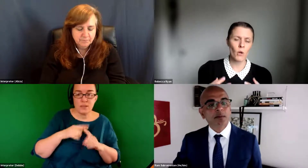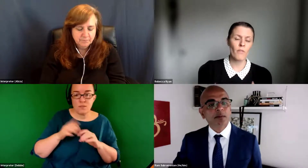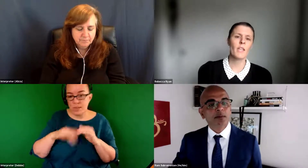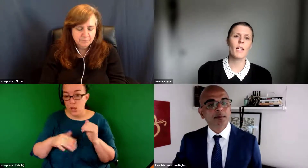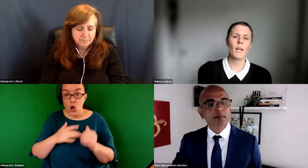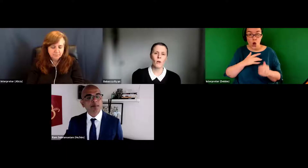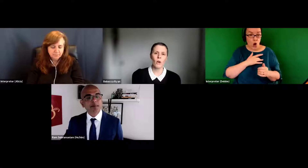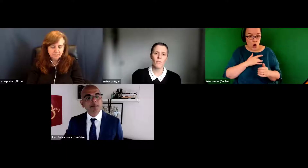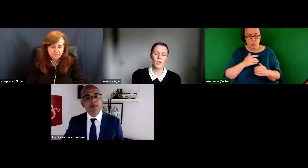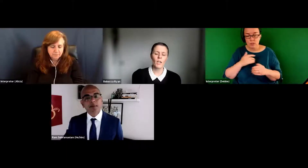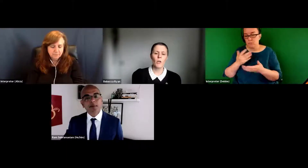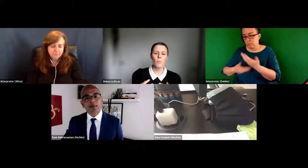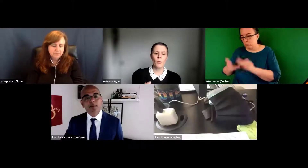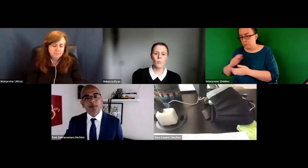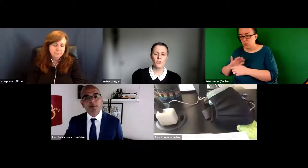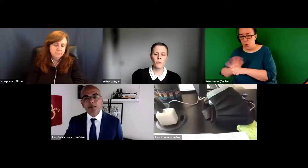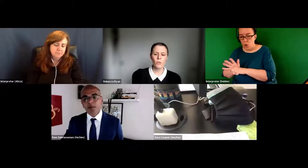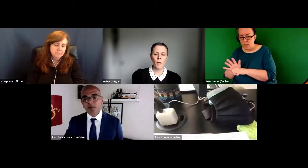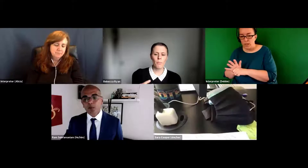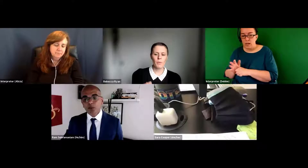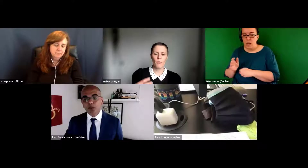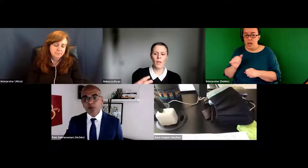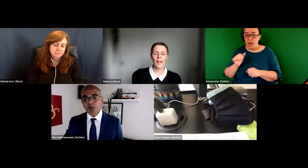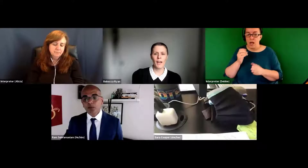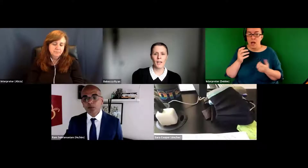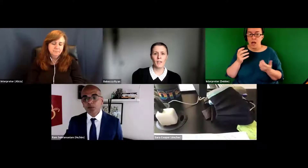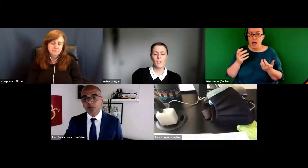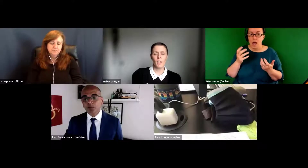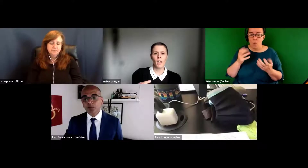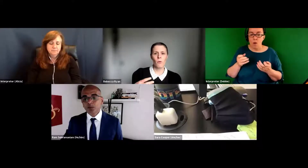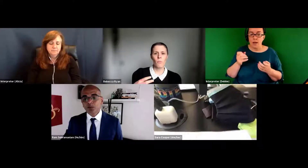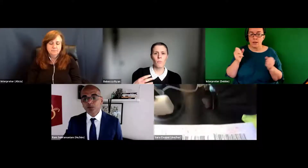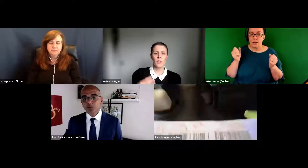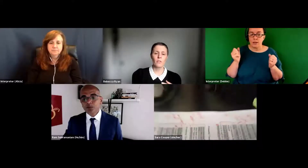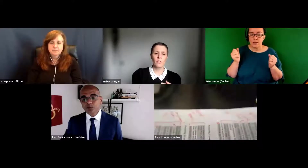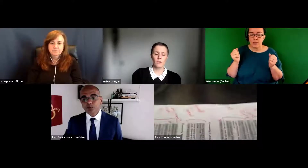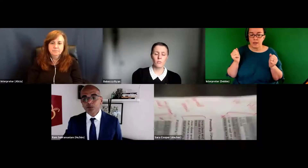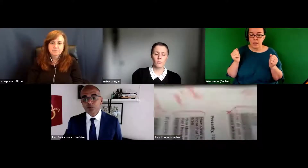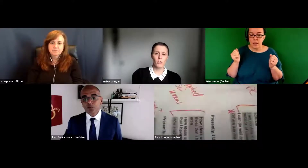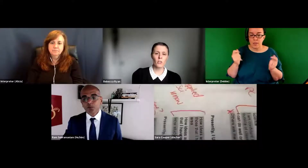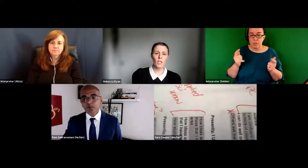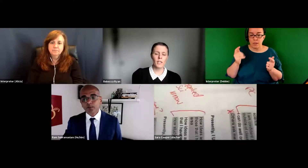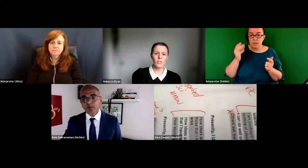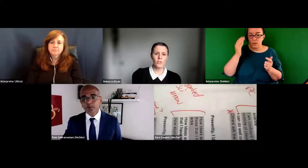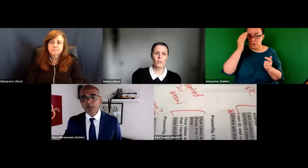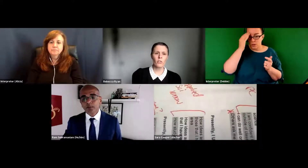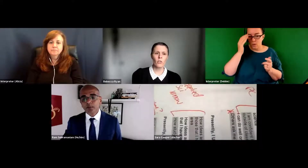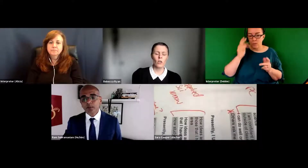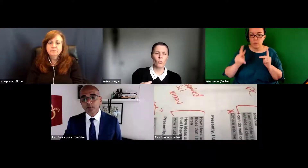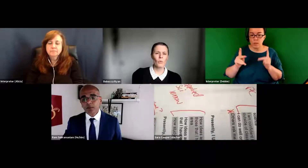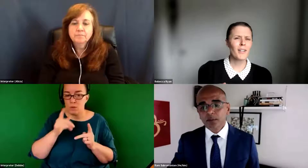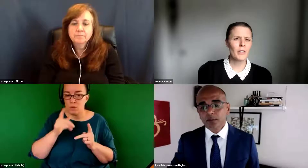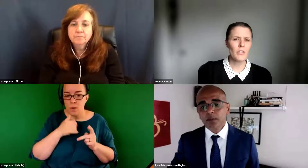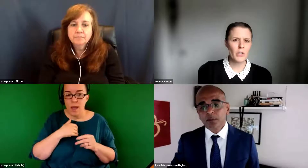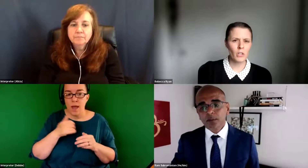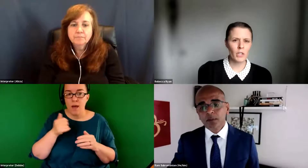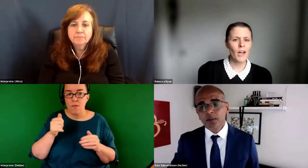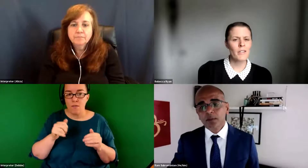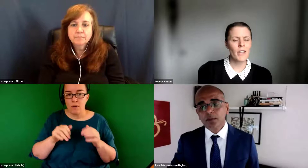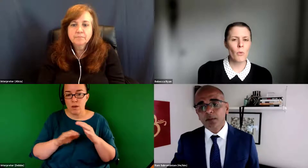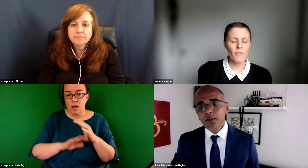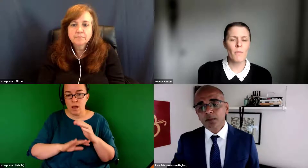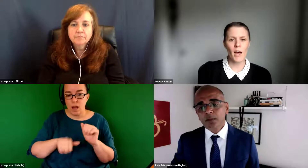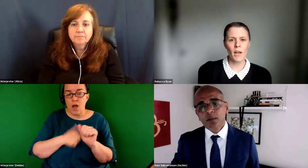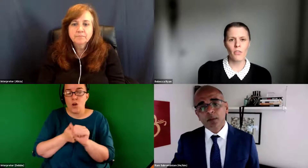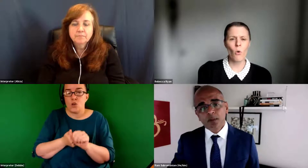think that I know everything about COVID, but we do know that people that had these underlying conditions we're not necessarily